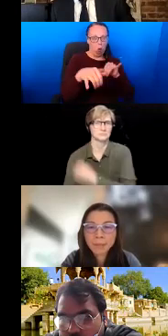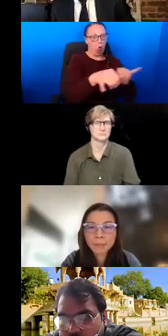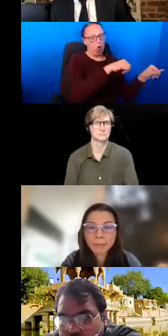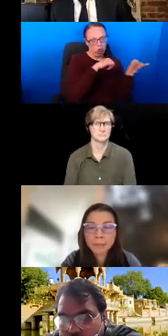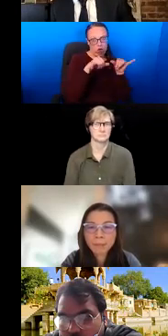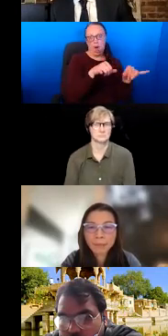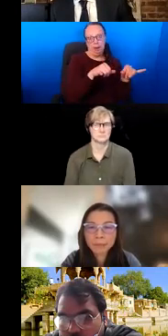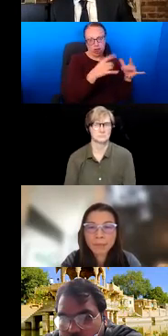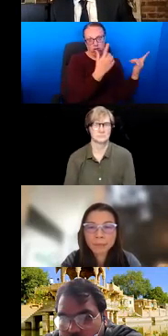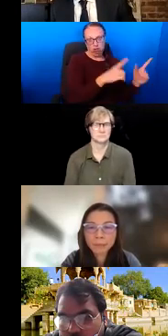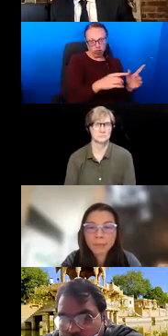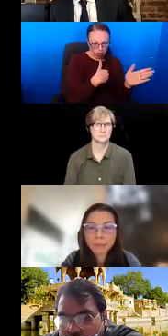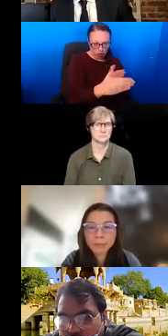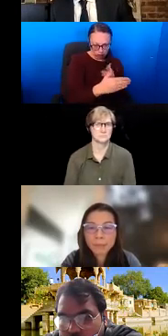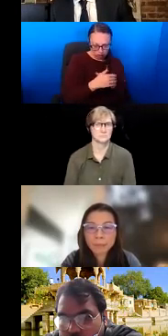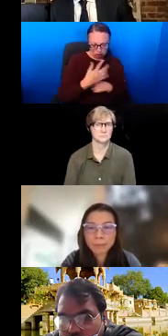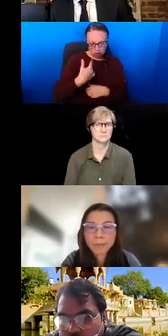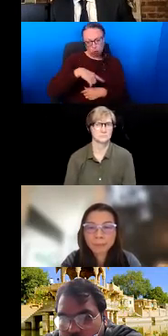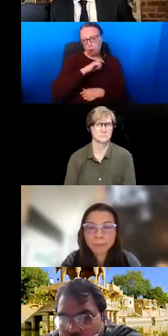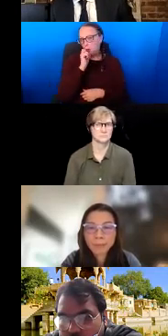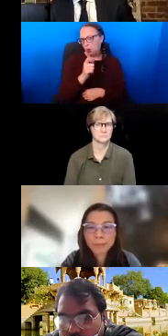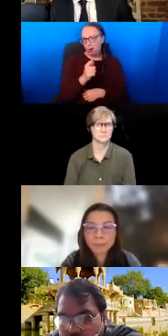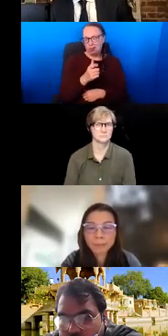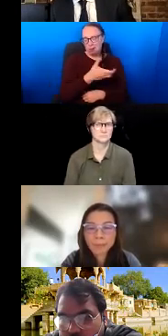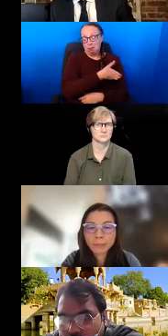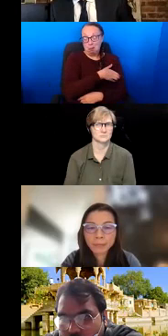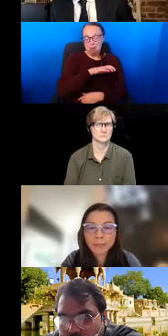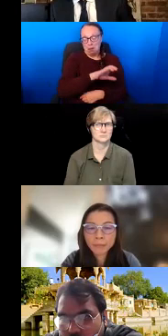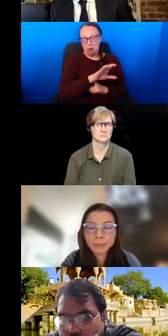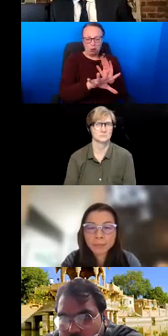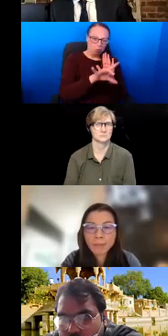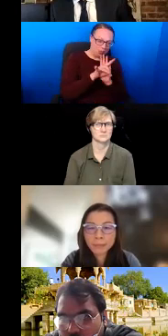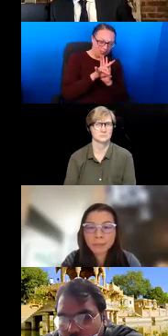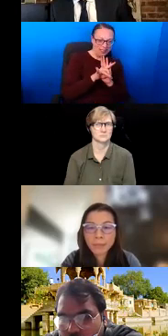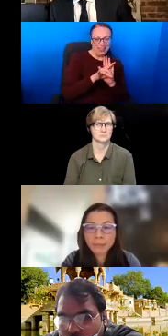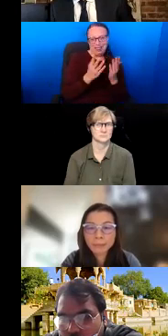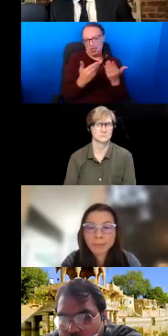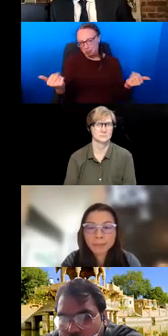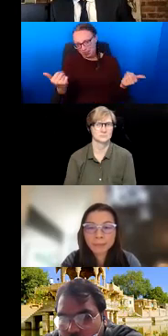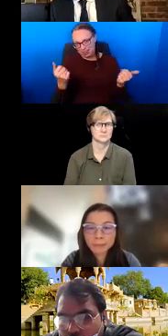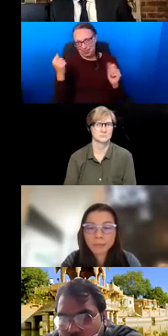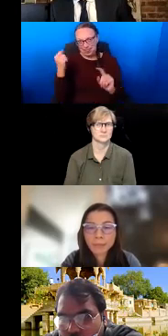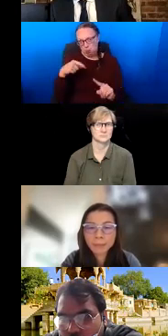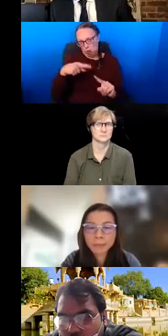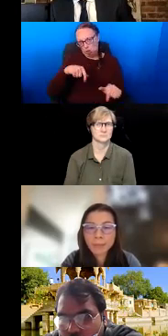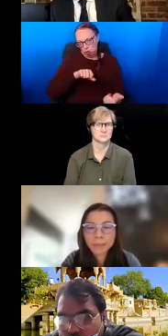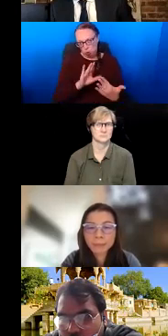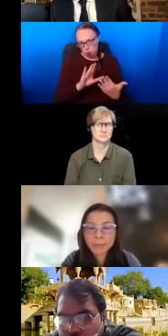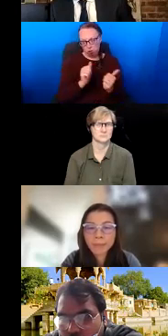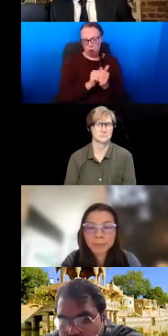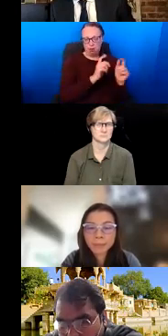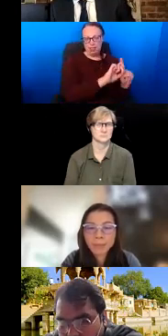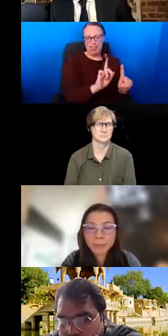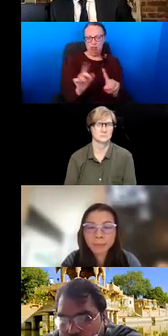we weren't powered to pick and choose and split stimulation approaches with our different